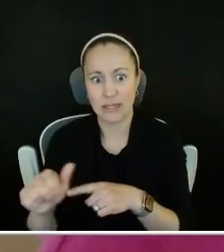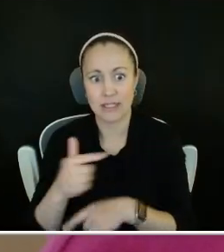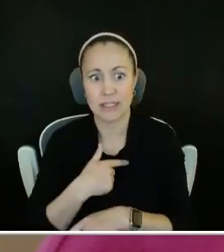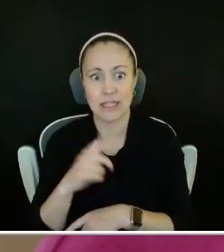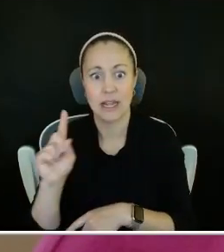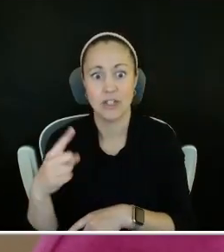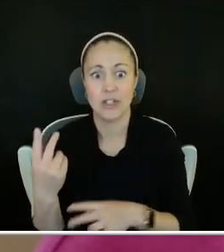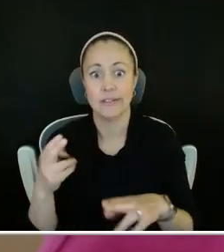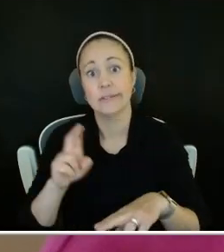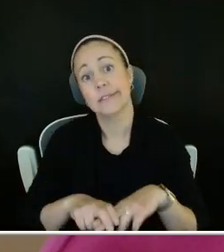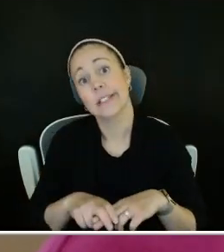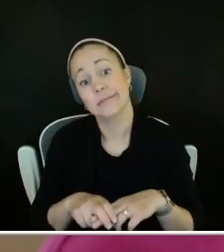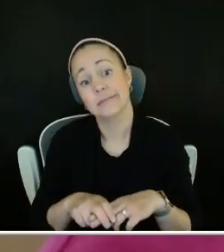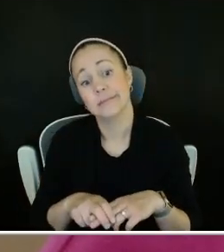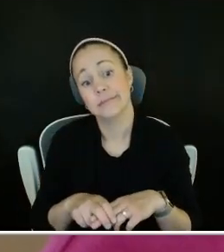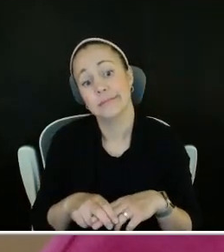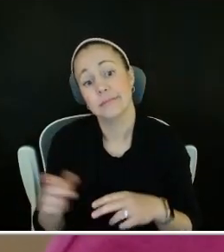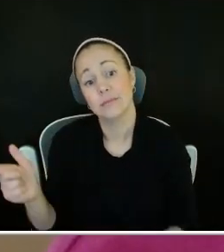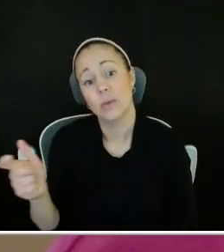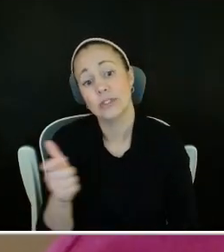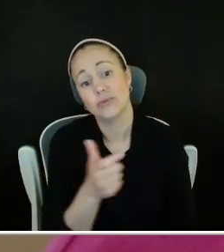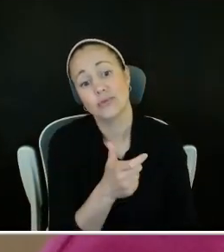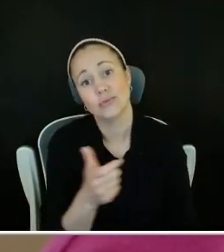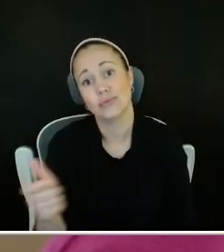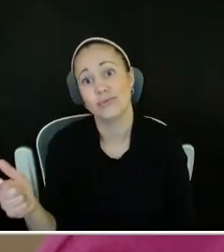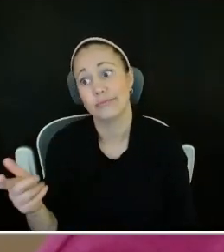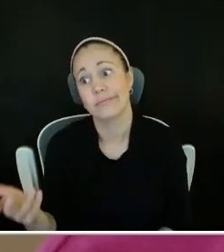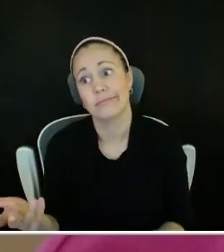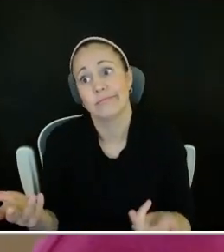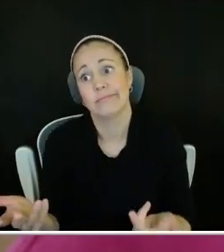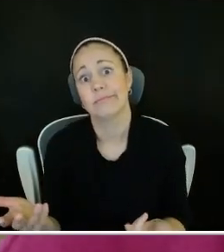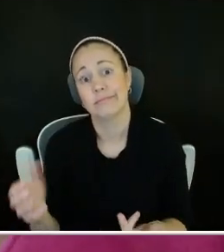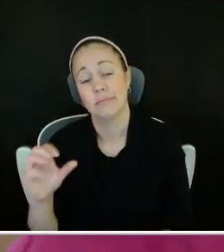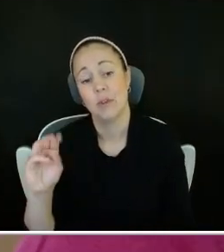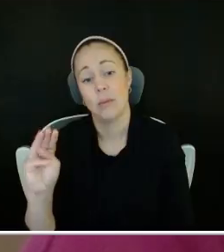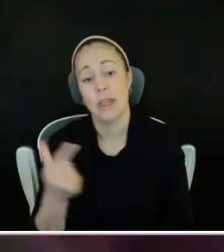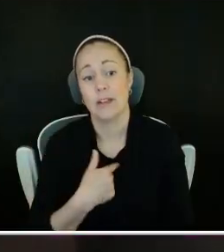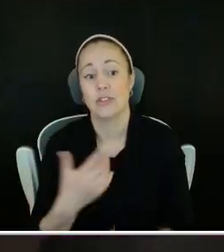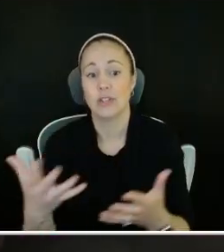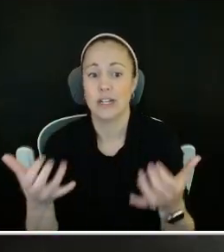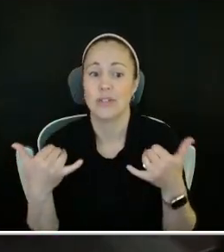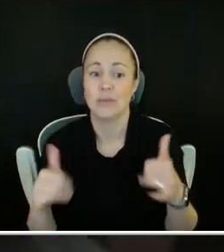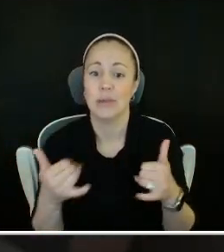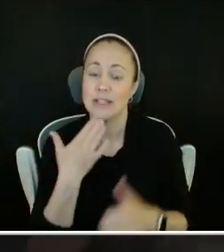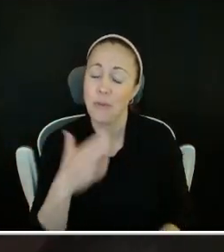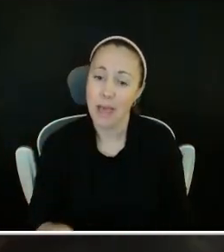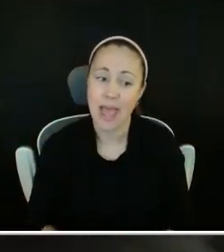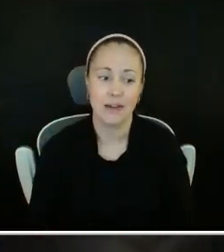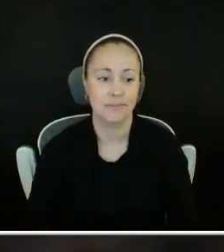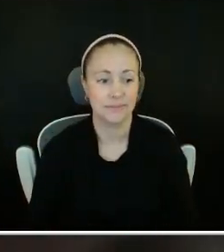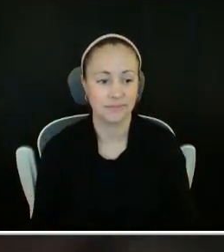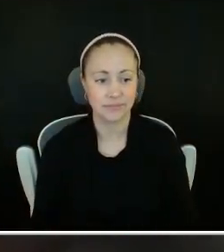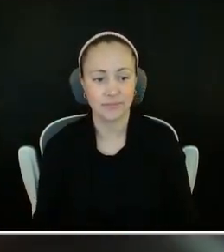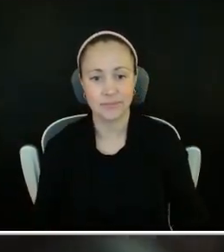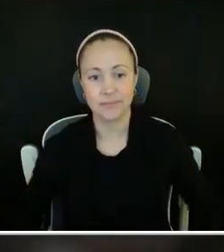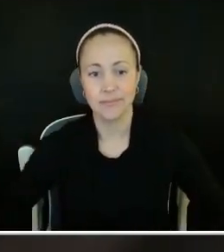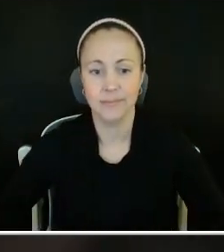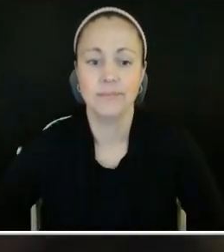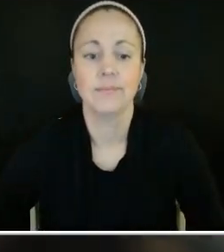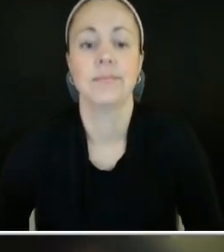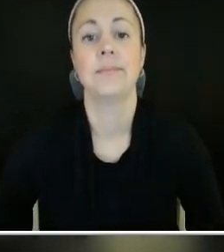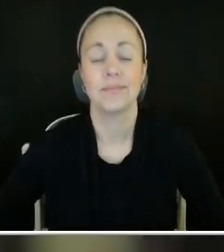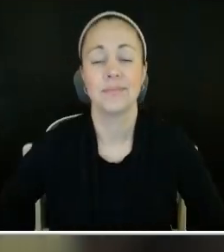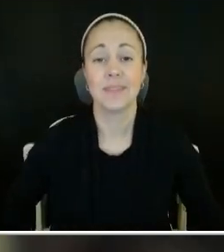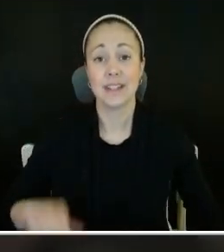there watching everyone else play, and I'm like, oh my gosh, like I just want to play so bad. So Lael got to work with physical